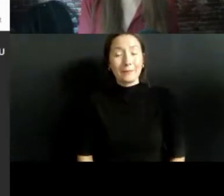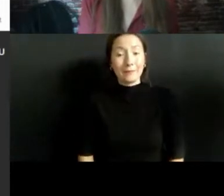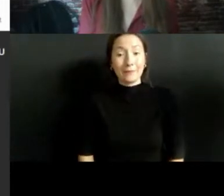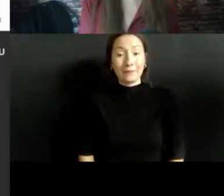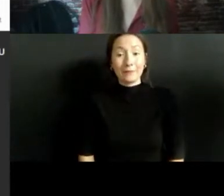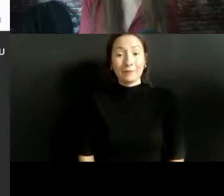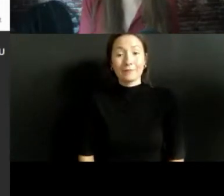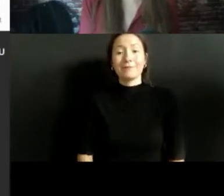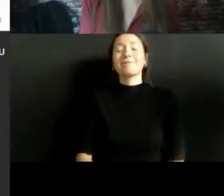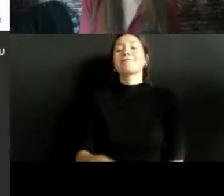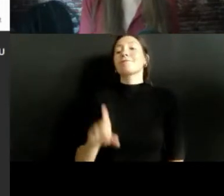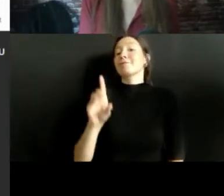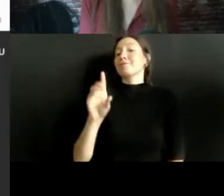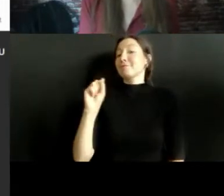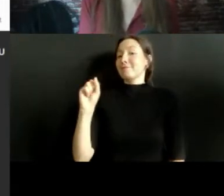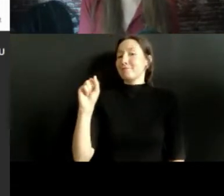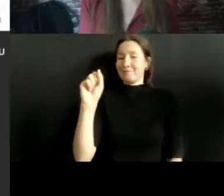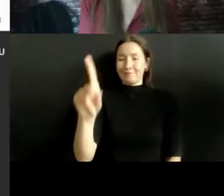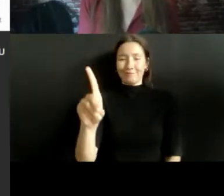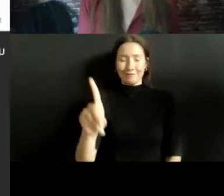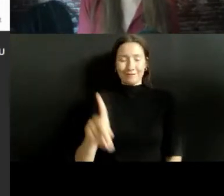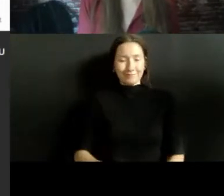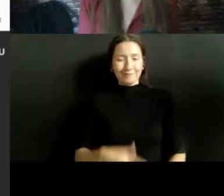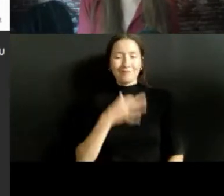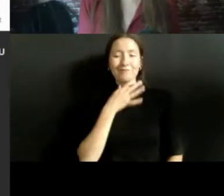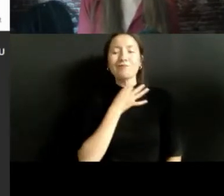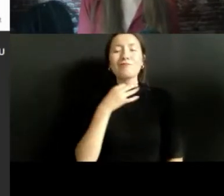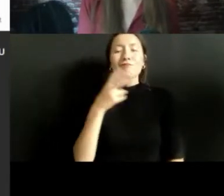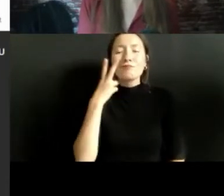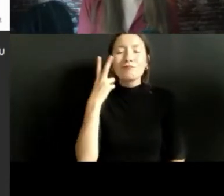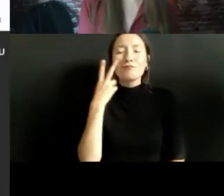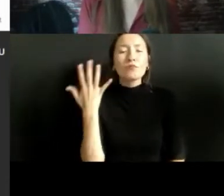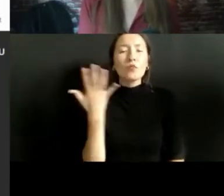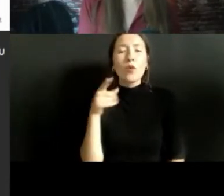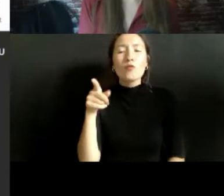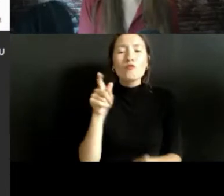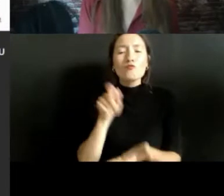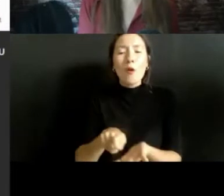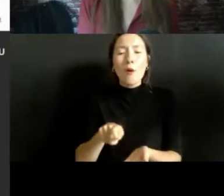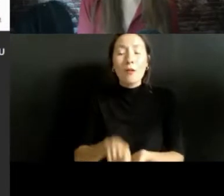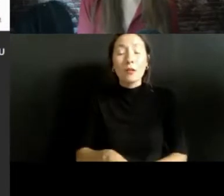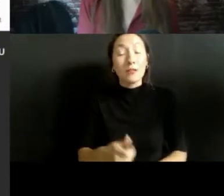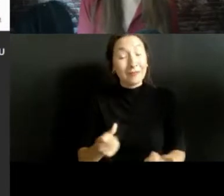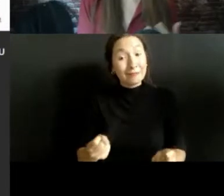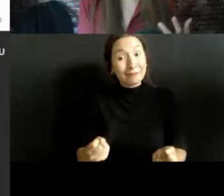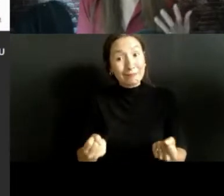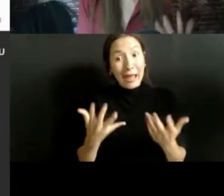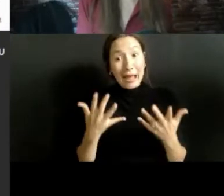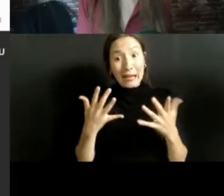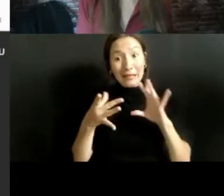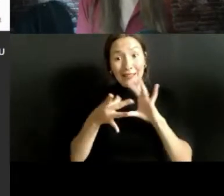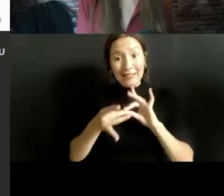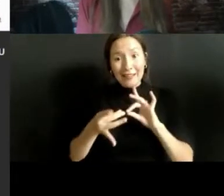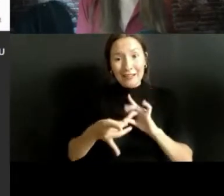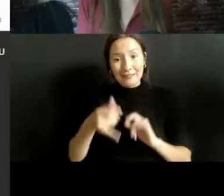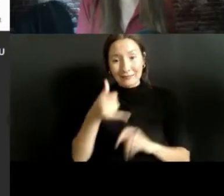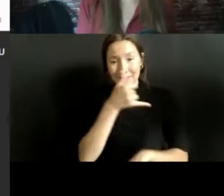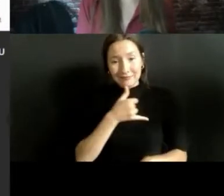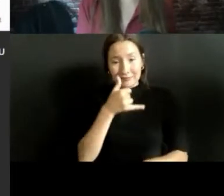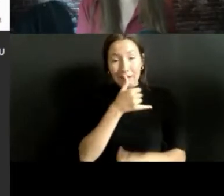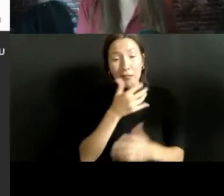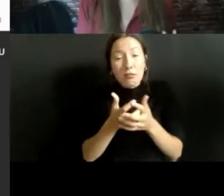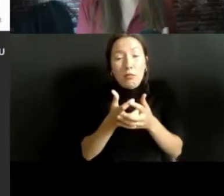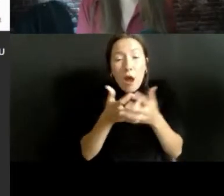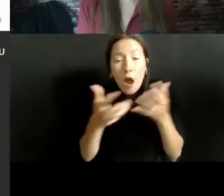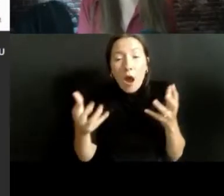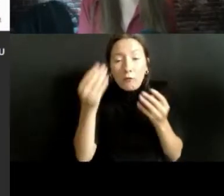all have in chat. And you all have a lot. I mean, there is so much information that